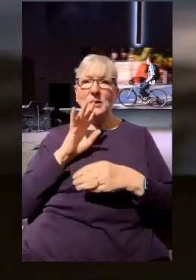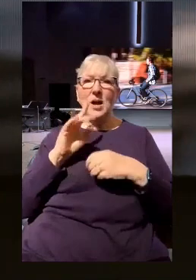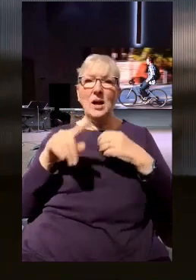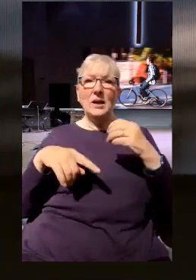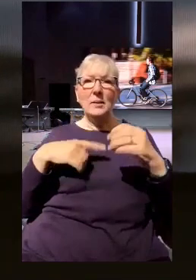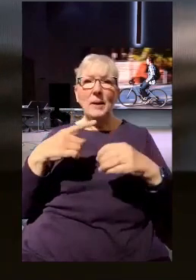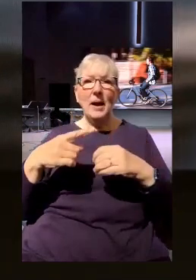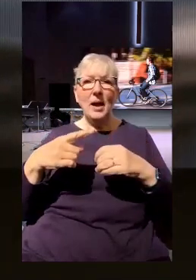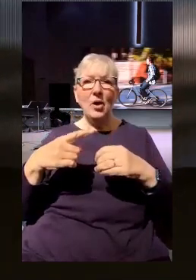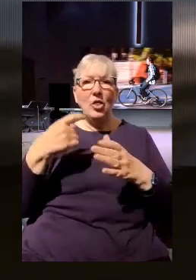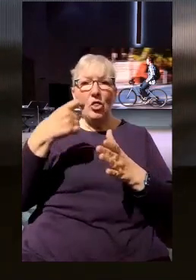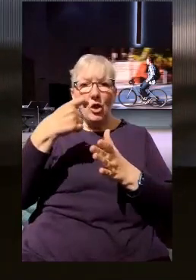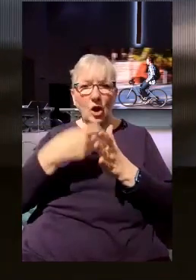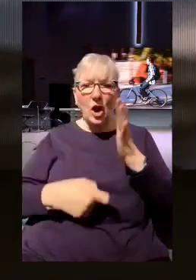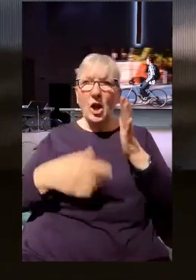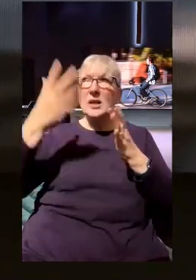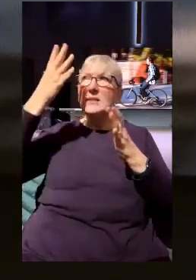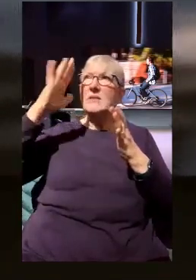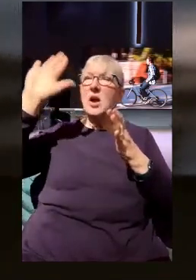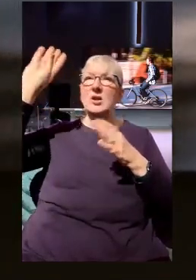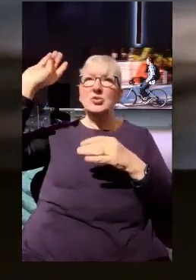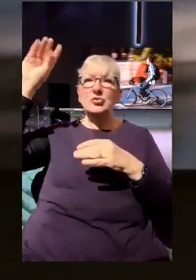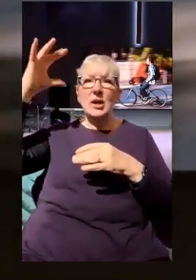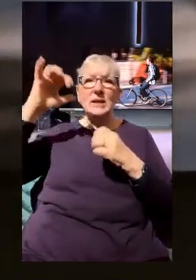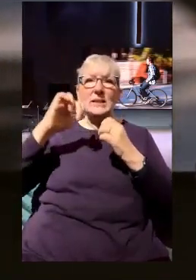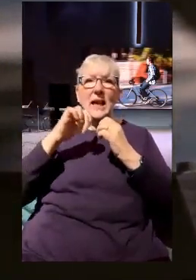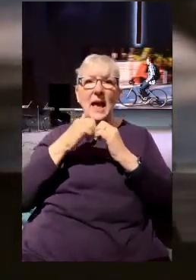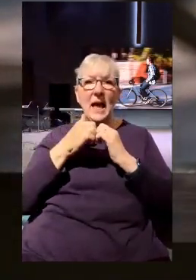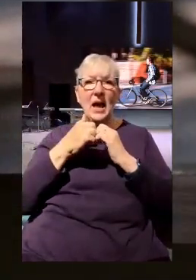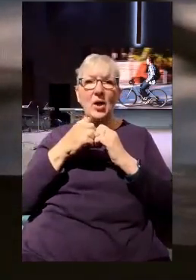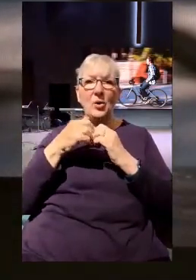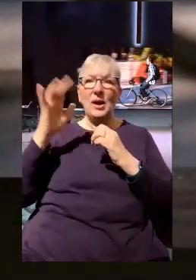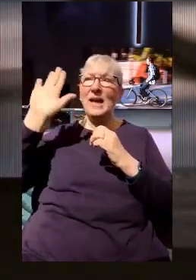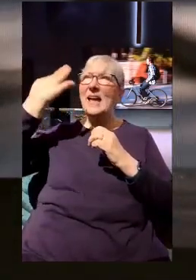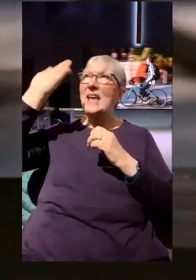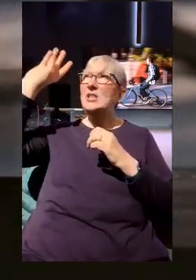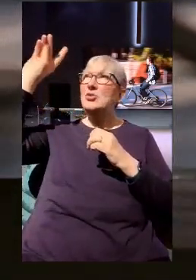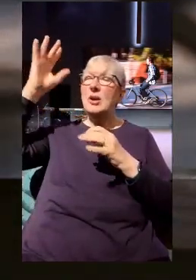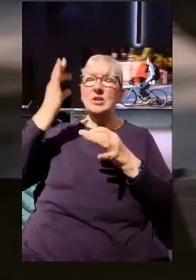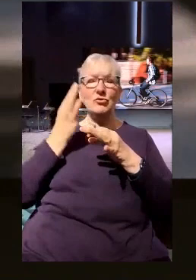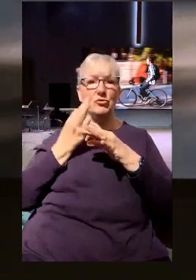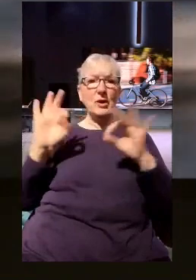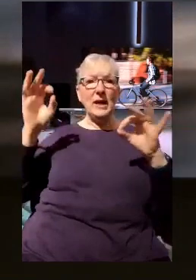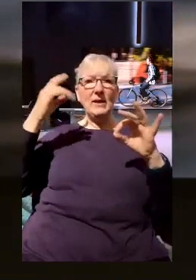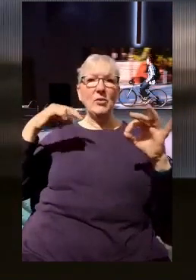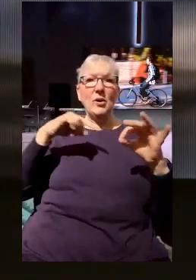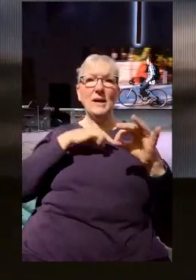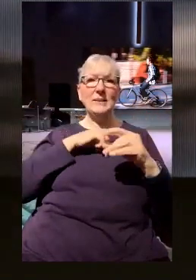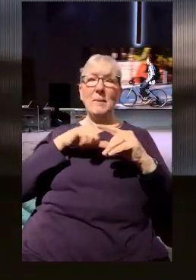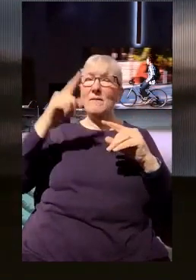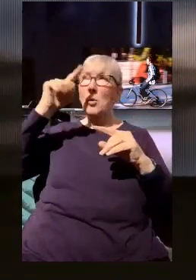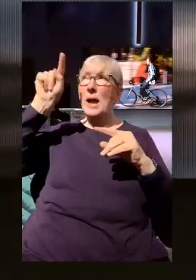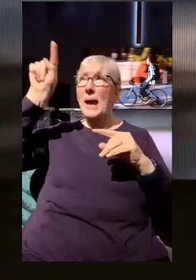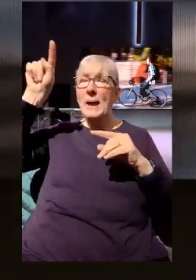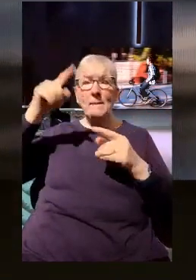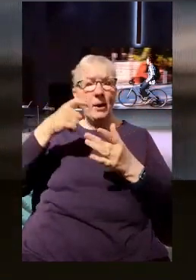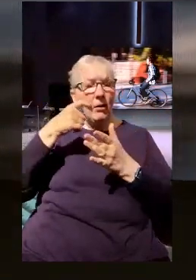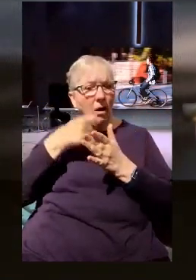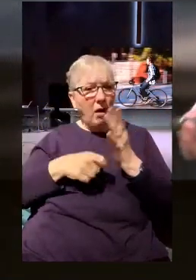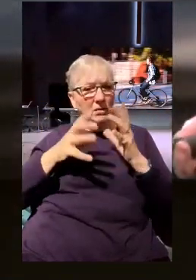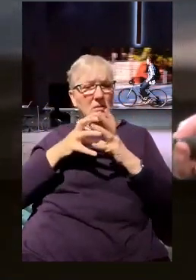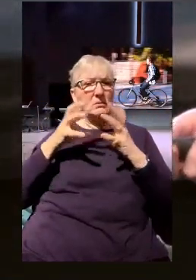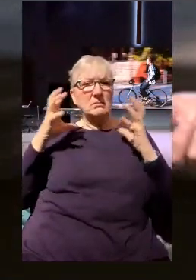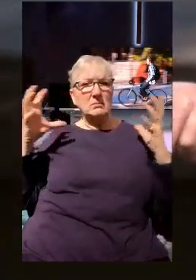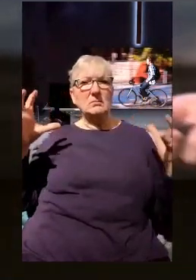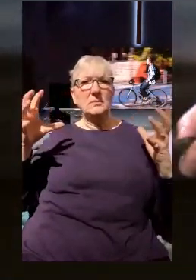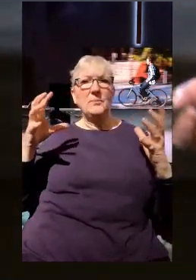cost of God's grace, how it's free to us, but it is so very costly to him. And this week,